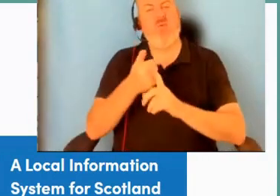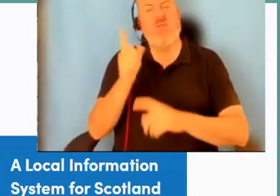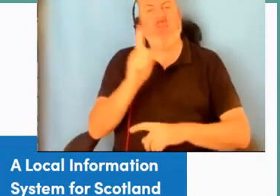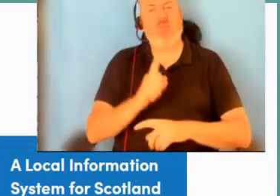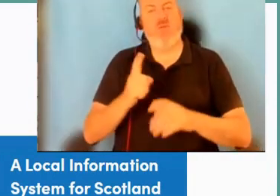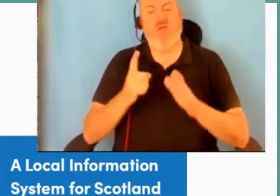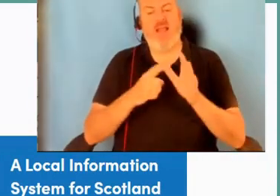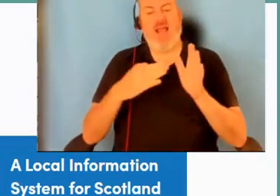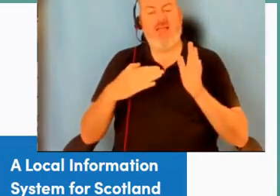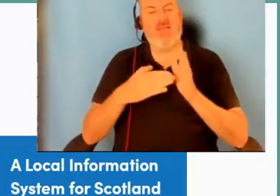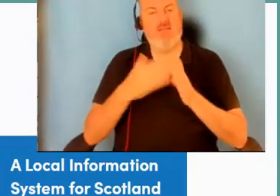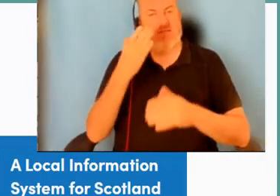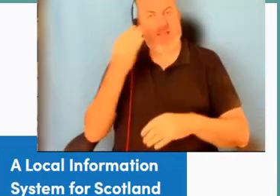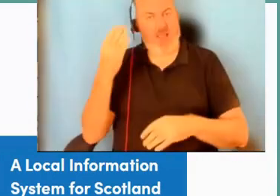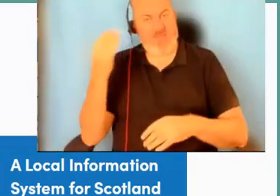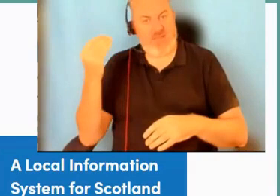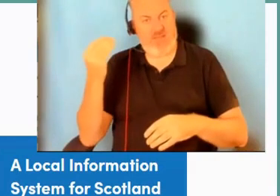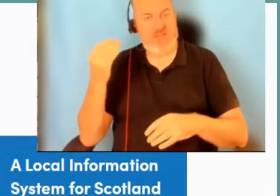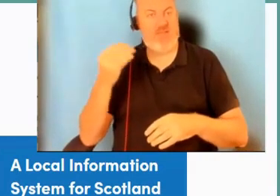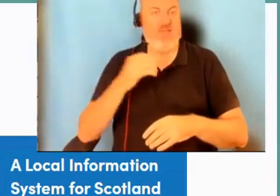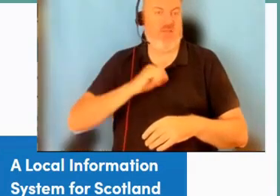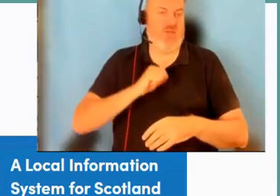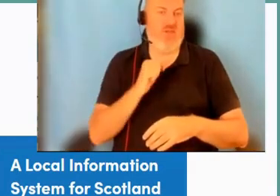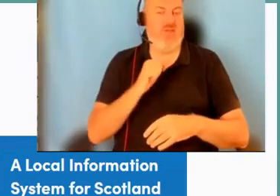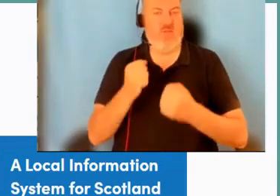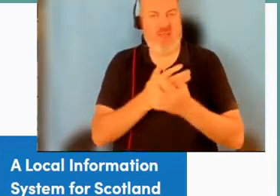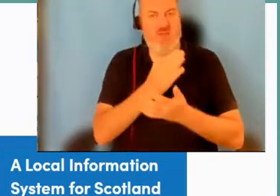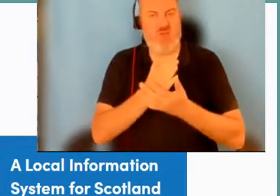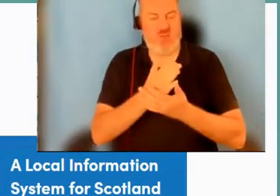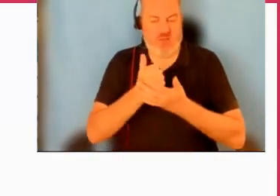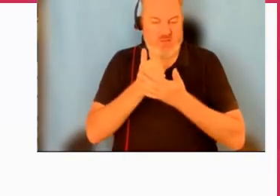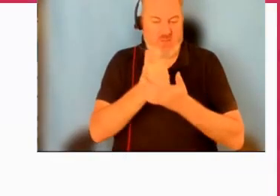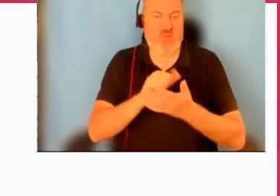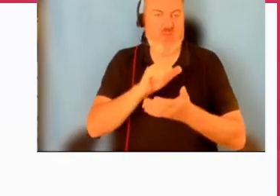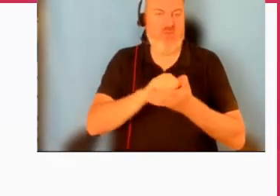help you find the right technology at the right time.